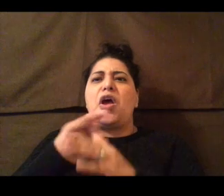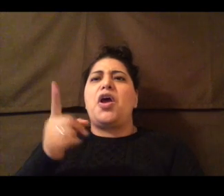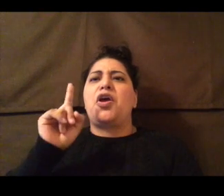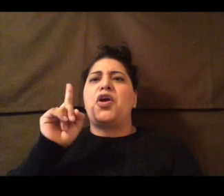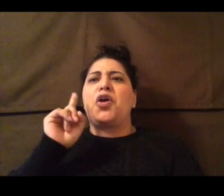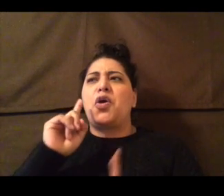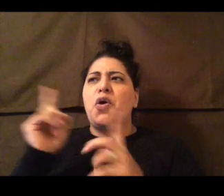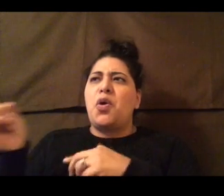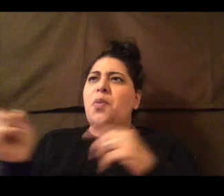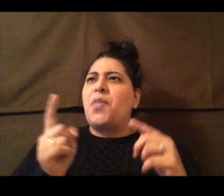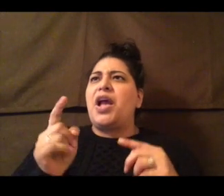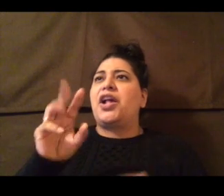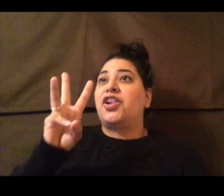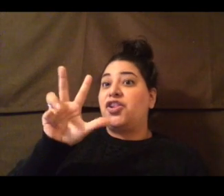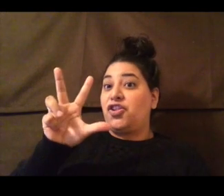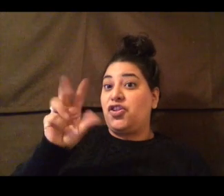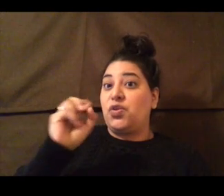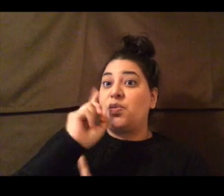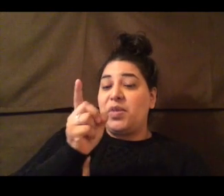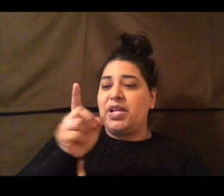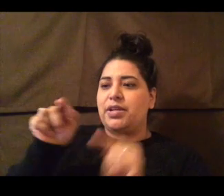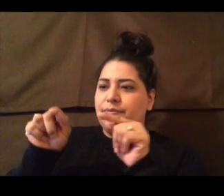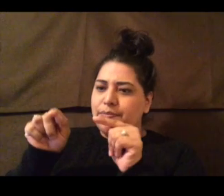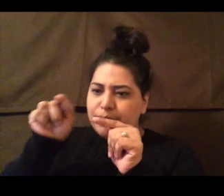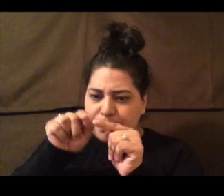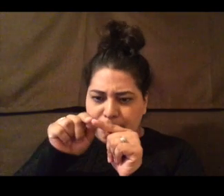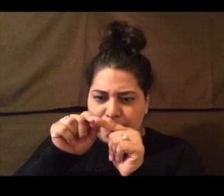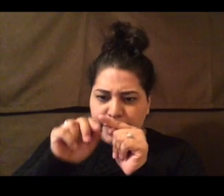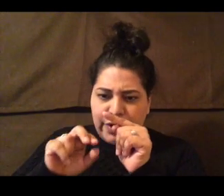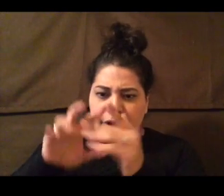minutes. Maybe they want to do it that way.